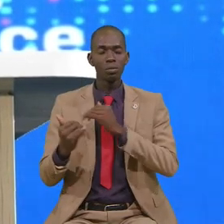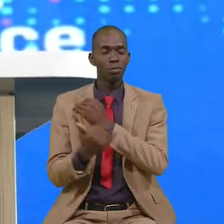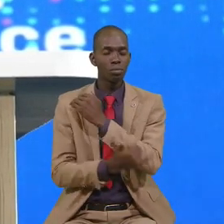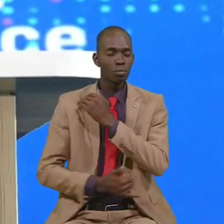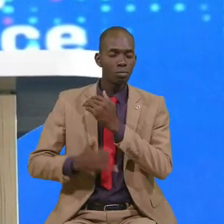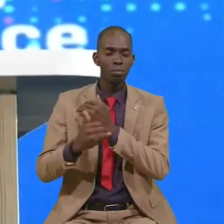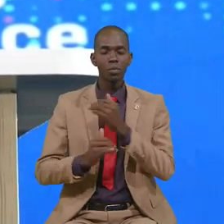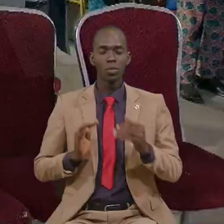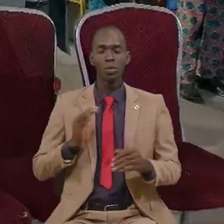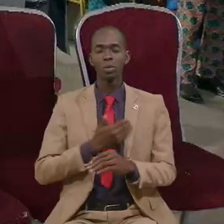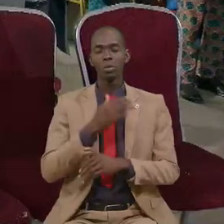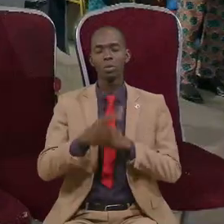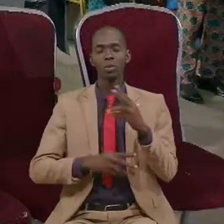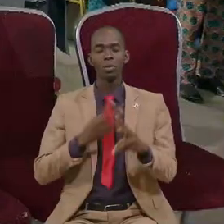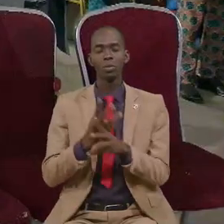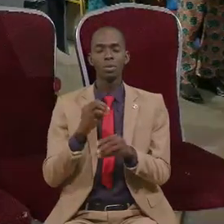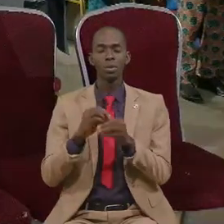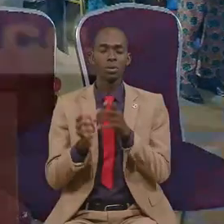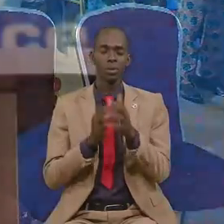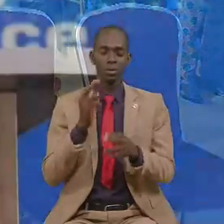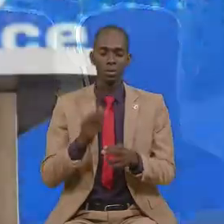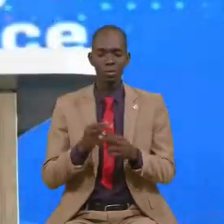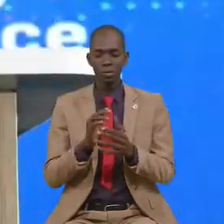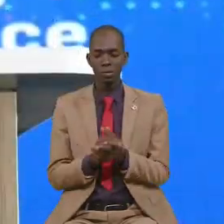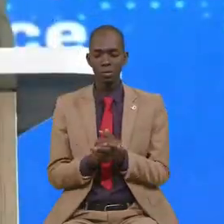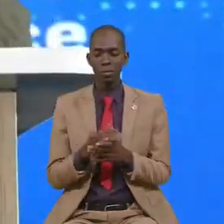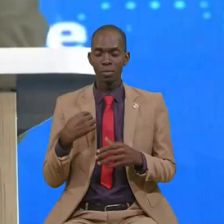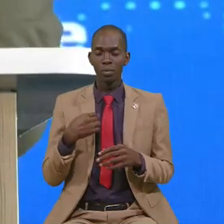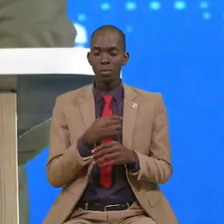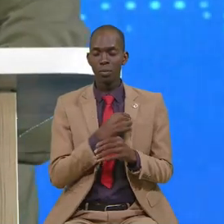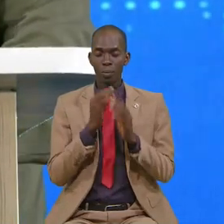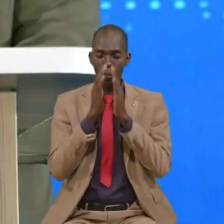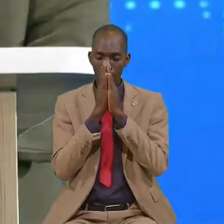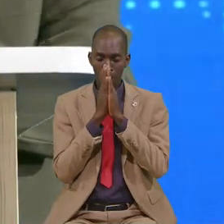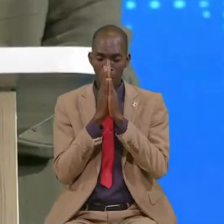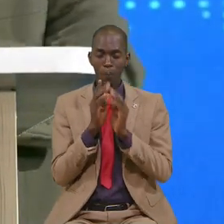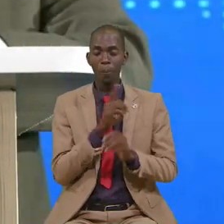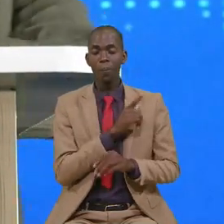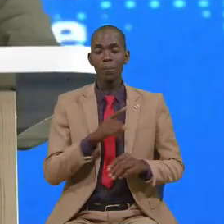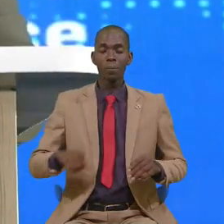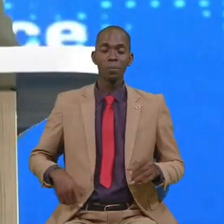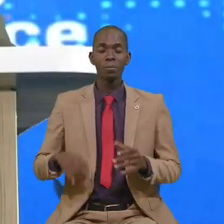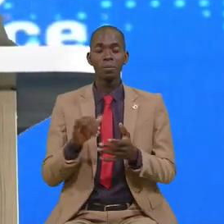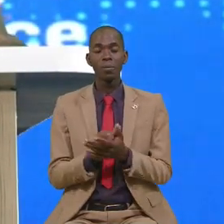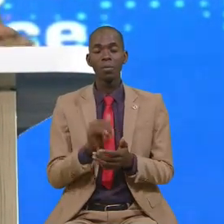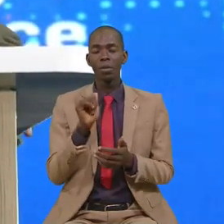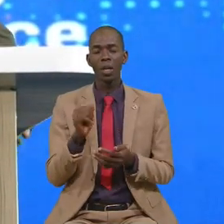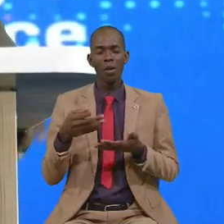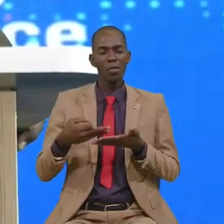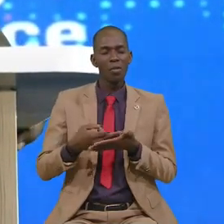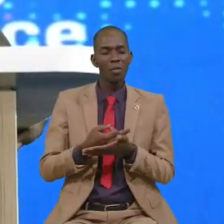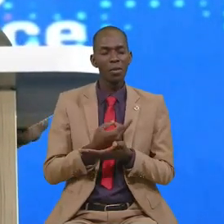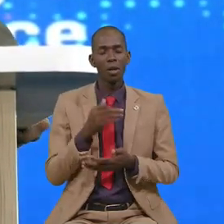in Jesus' name. We pray, Lord, that a fresh, a